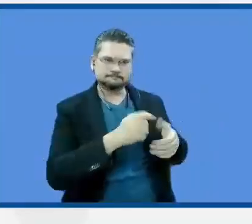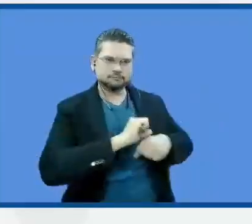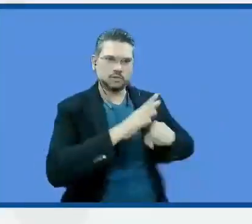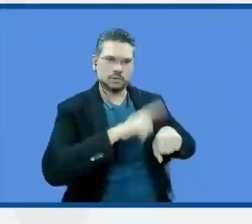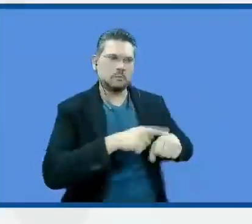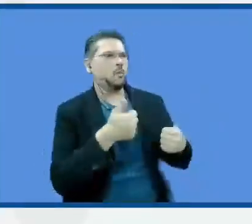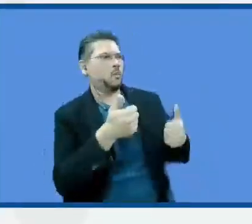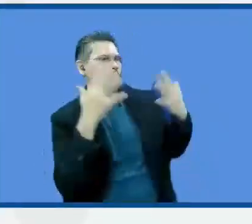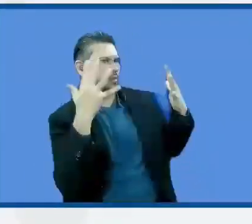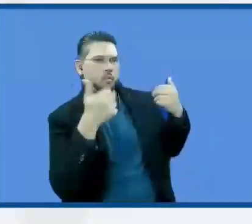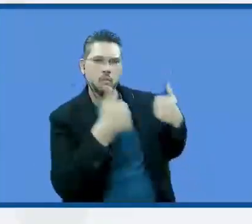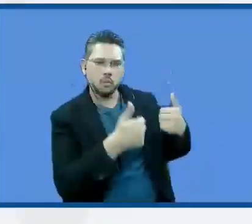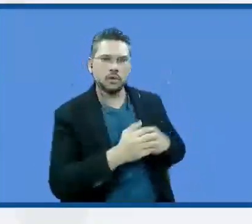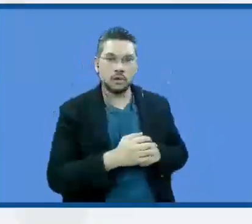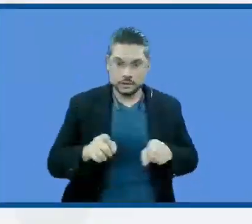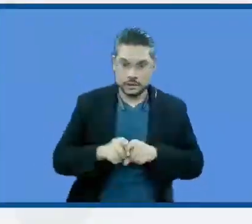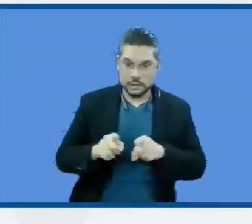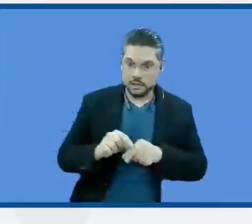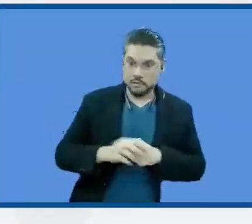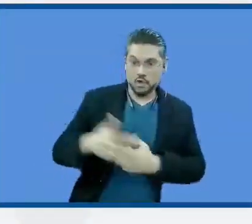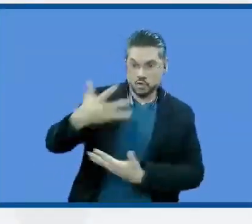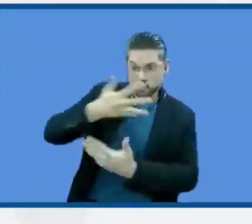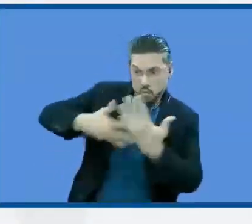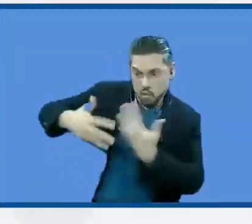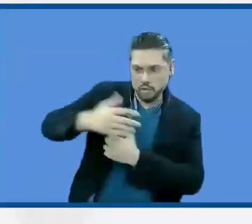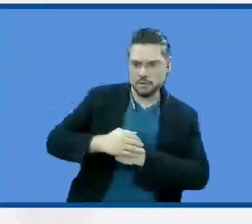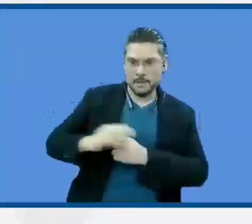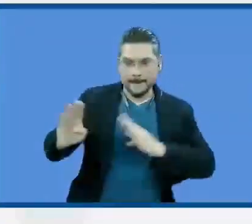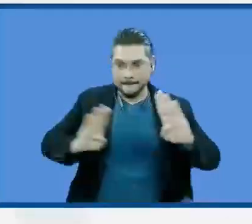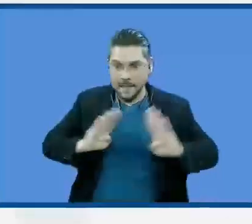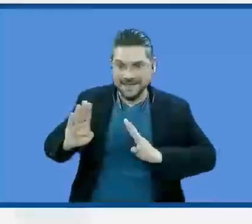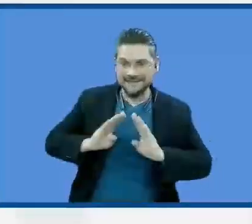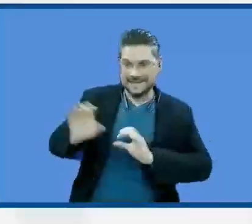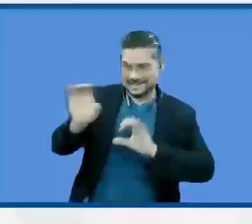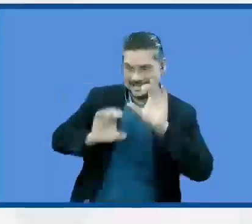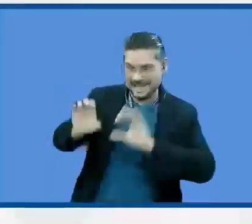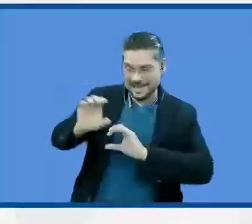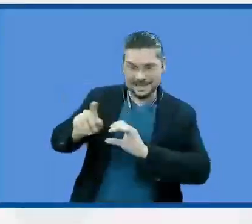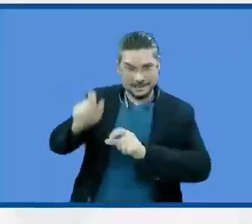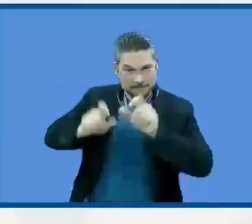and behavioral scientists at this very early stage of the pandemic.